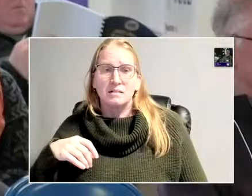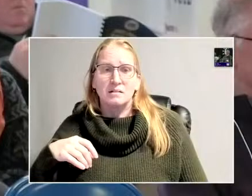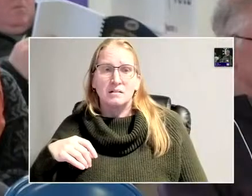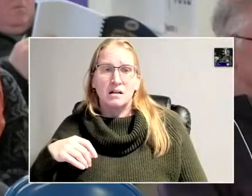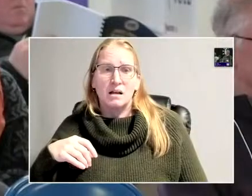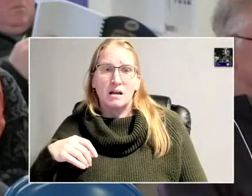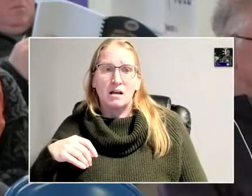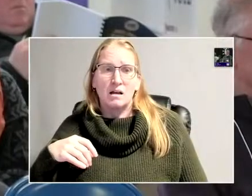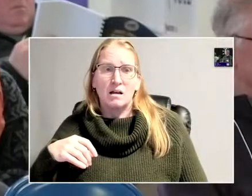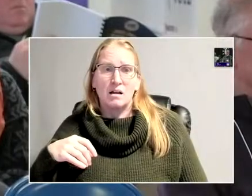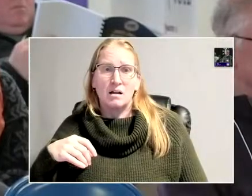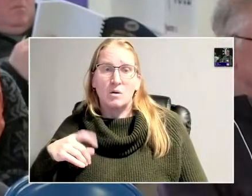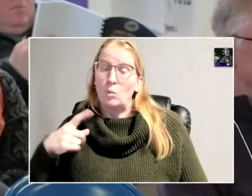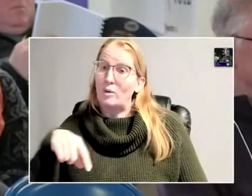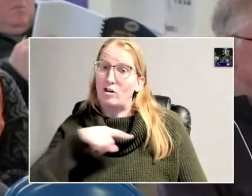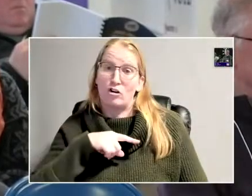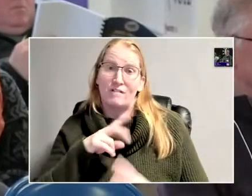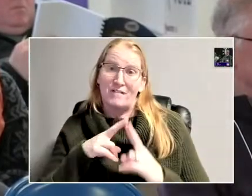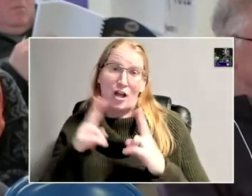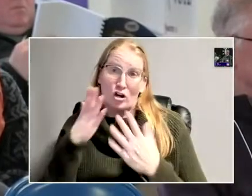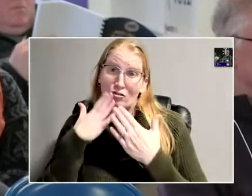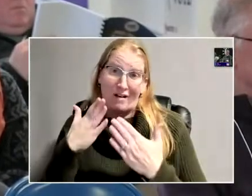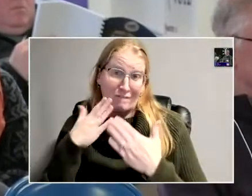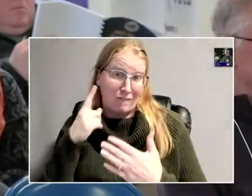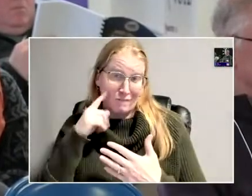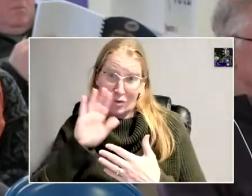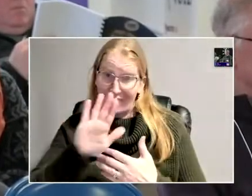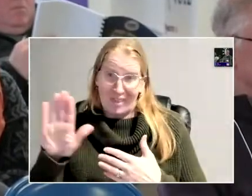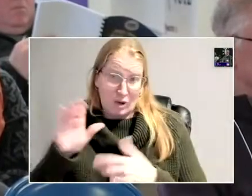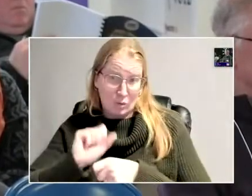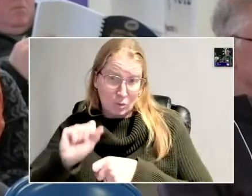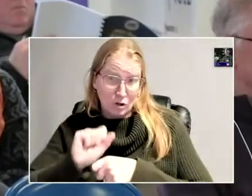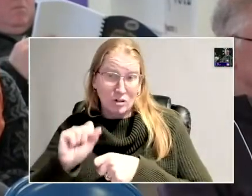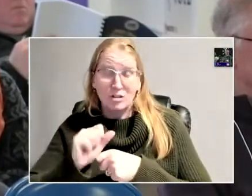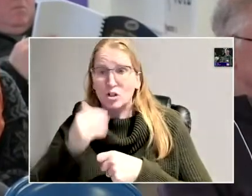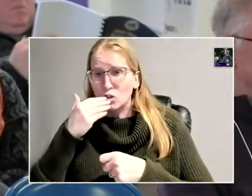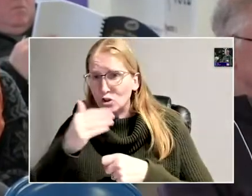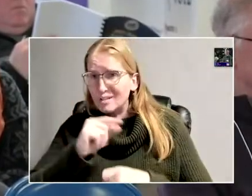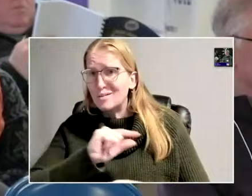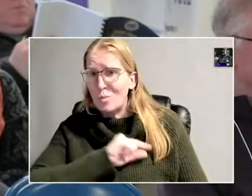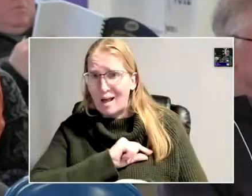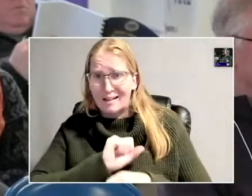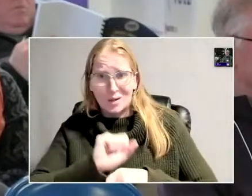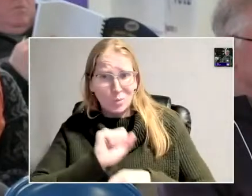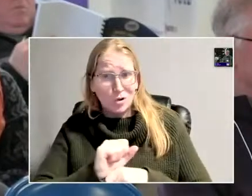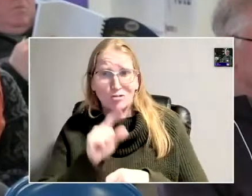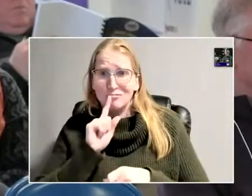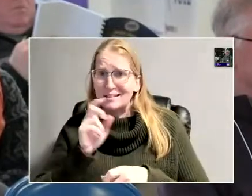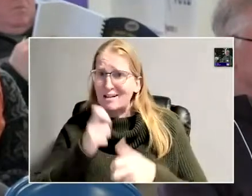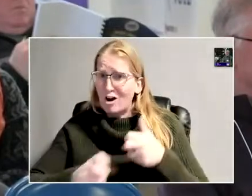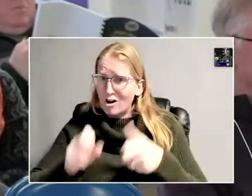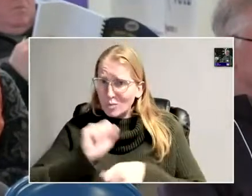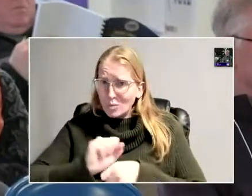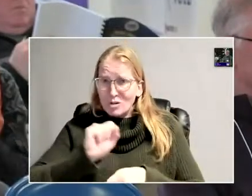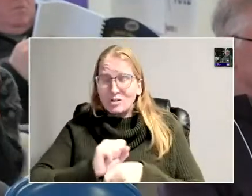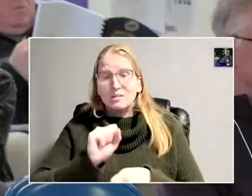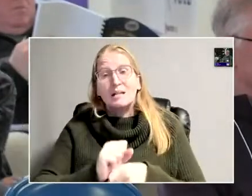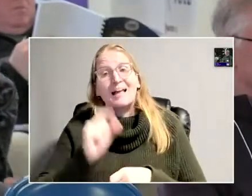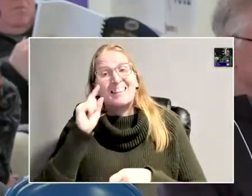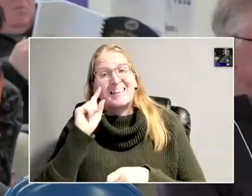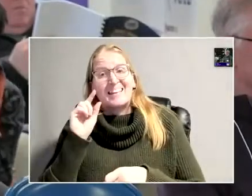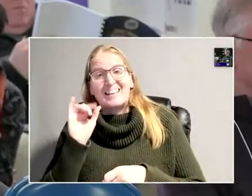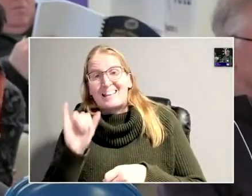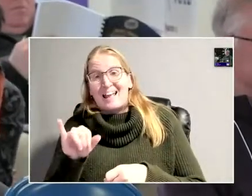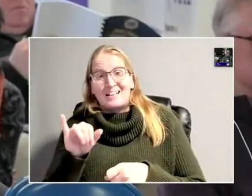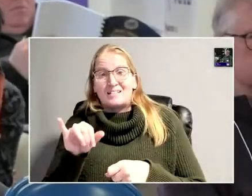collectively grateful for their efforts and the quality of their work um I think it's a testament to the quality of the